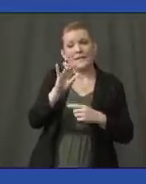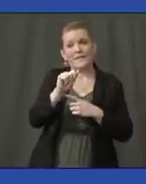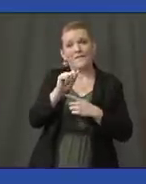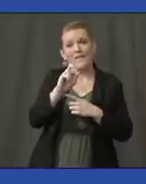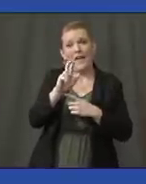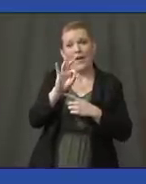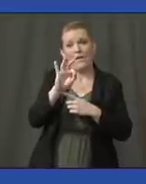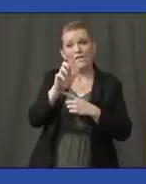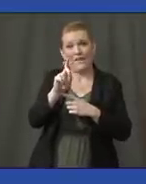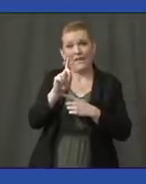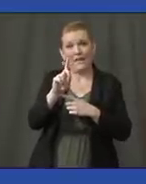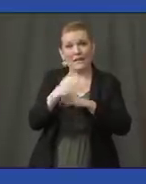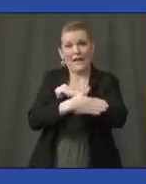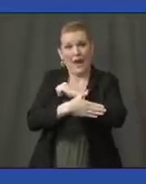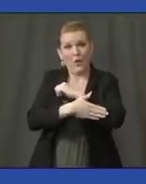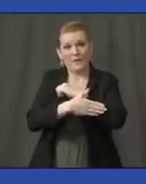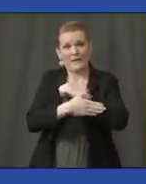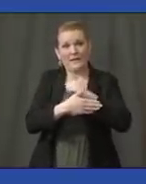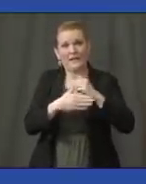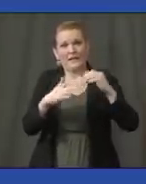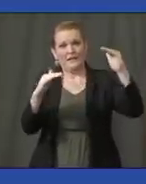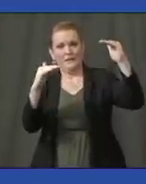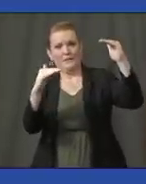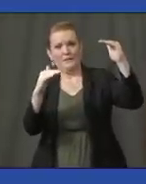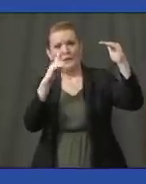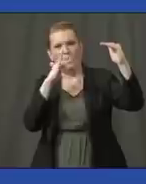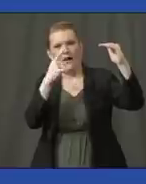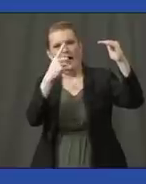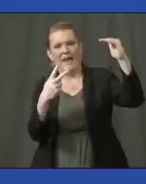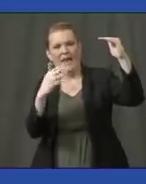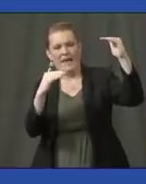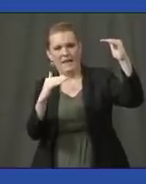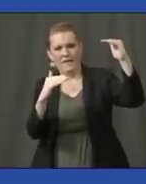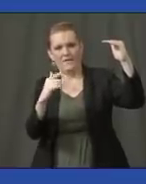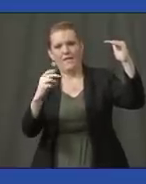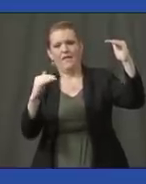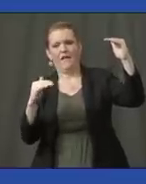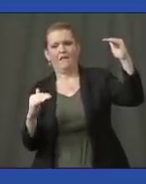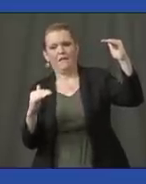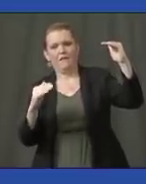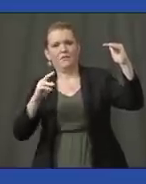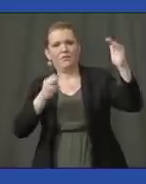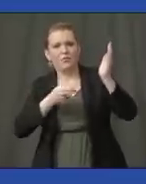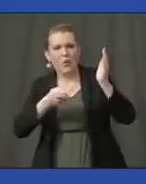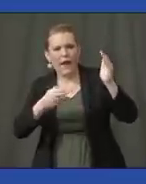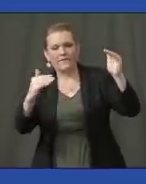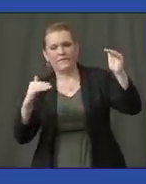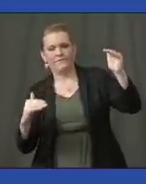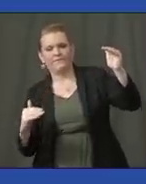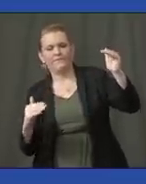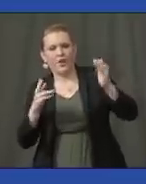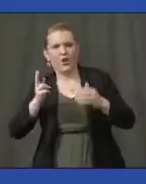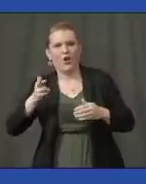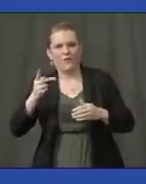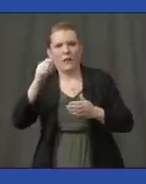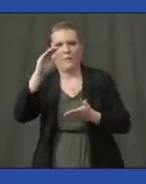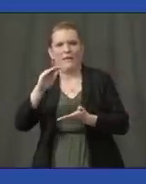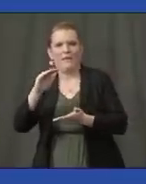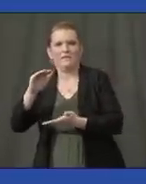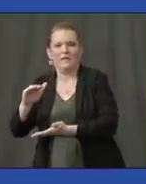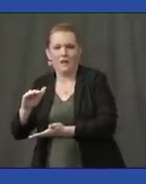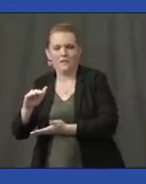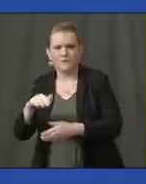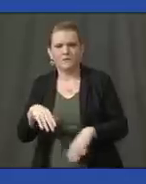is, and then New Haven and Hartford a little bit less accordingly. I think New Haven and Hartford less